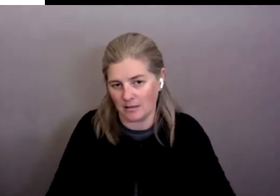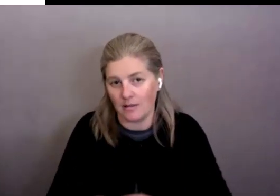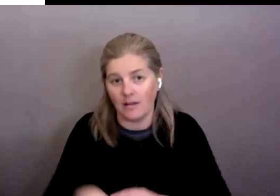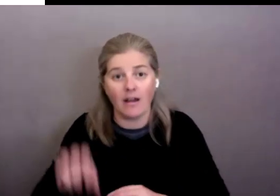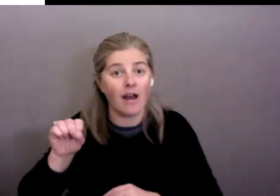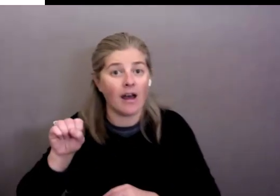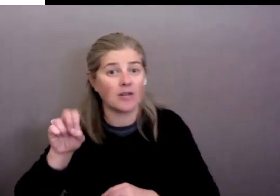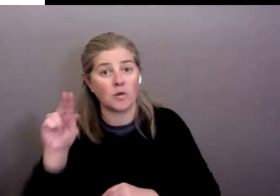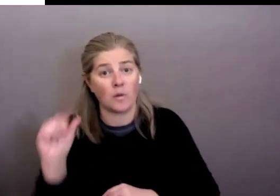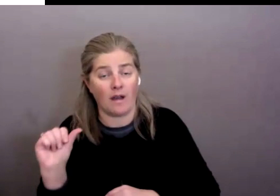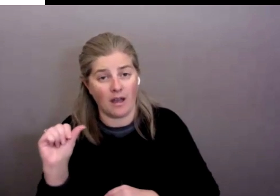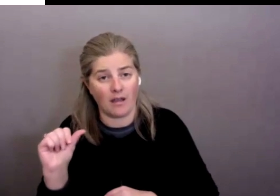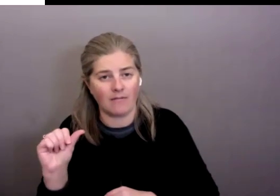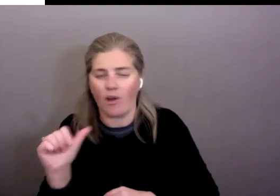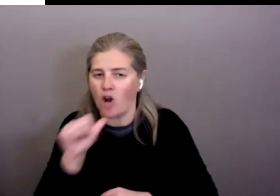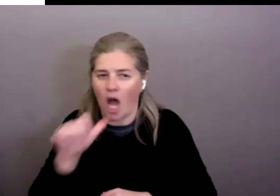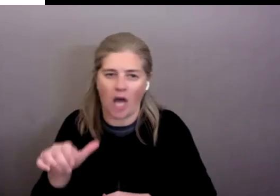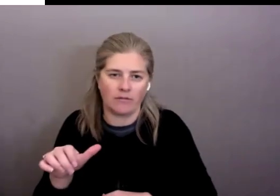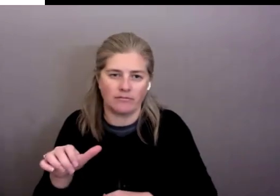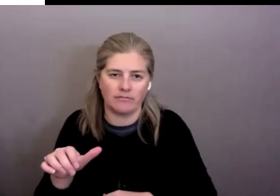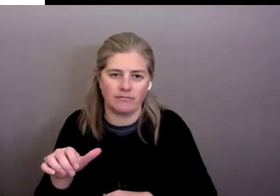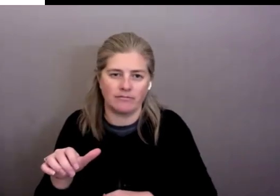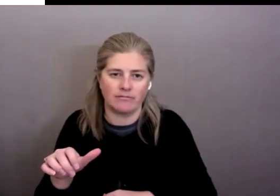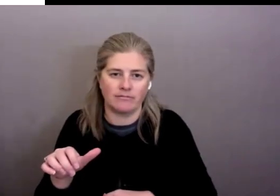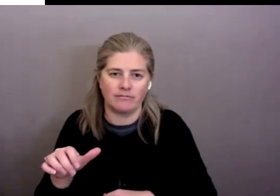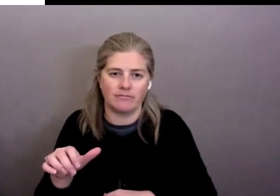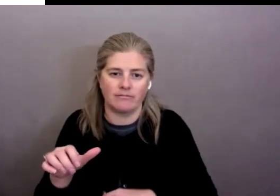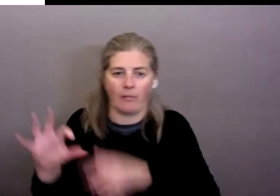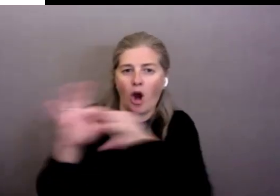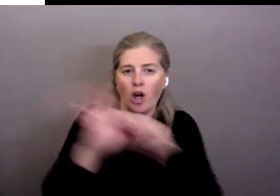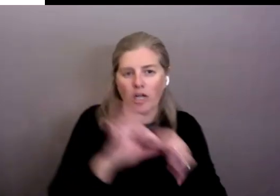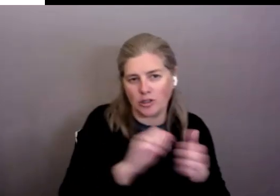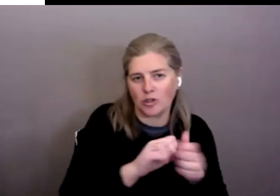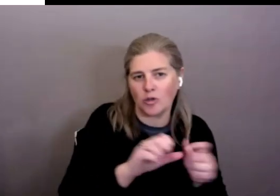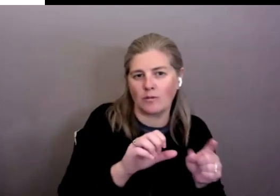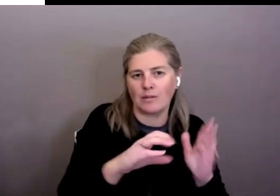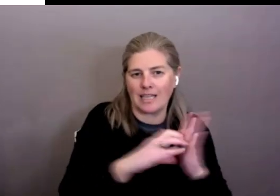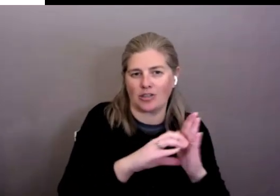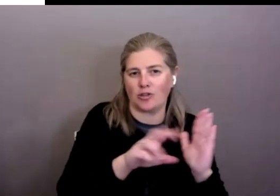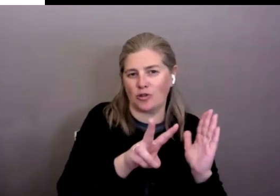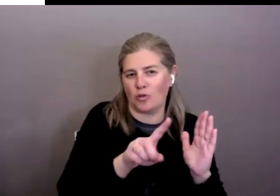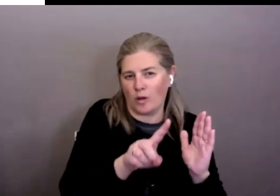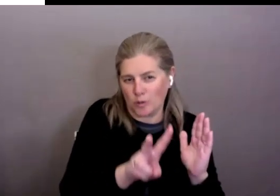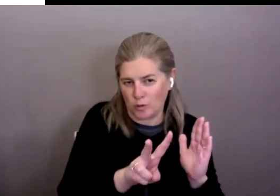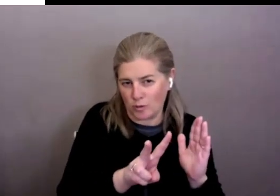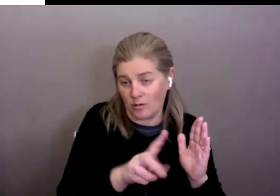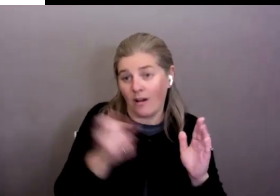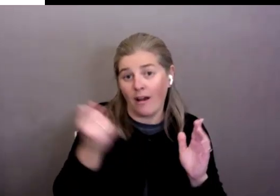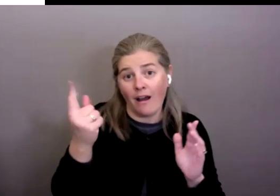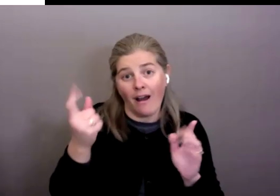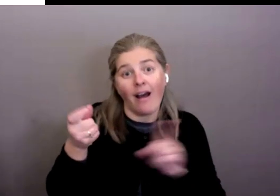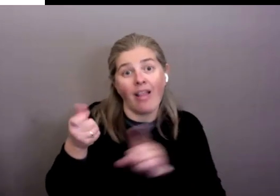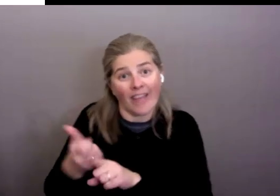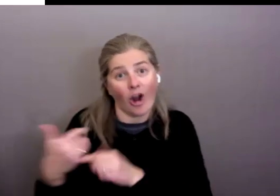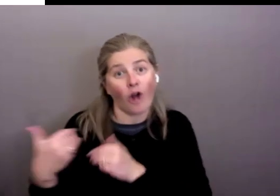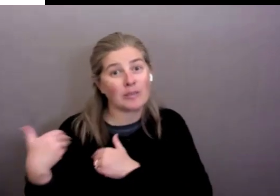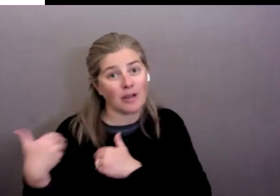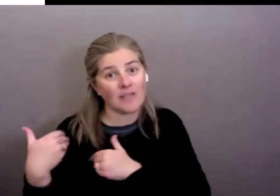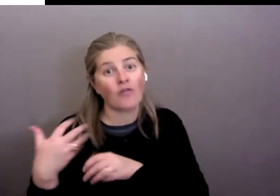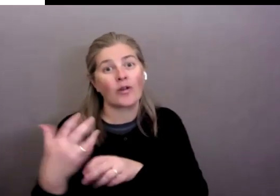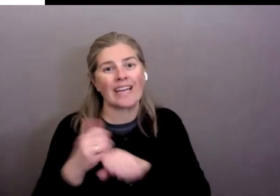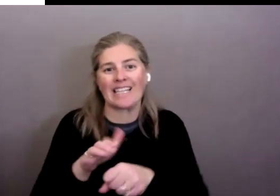SUAs are not parties to Section 212 agreements. However, they are responsible for receiving